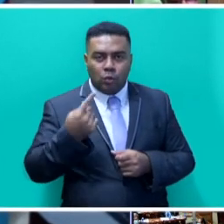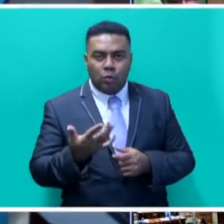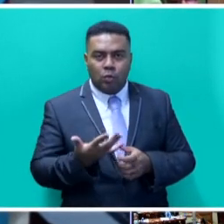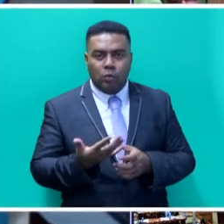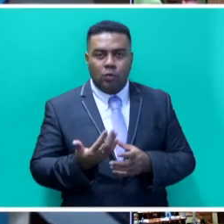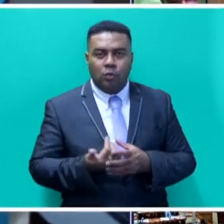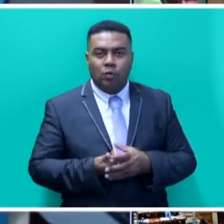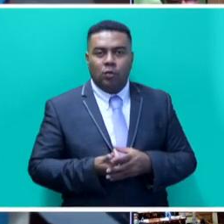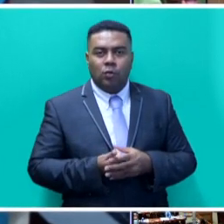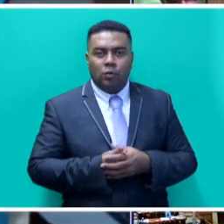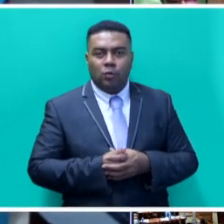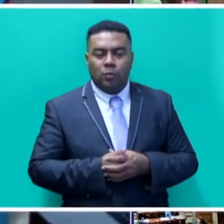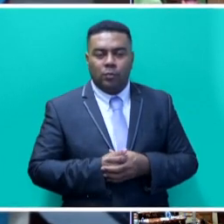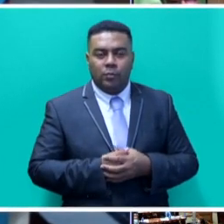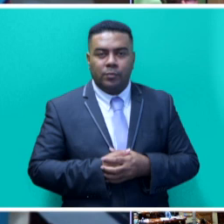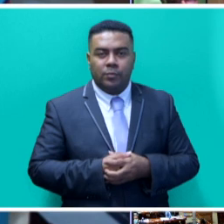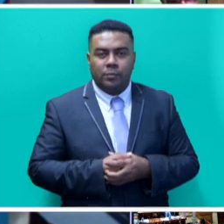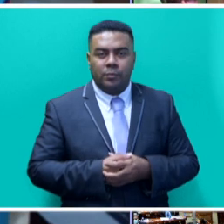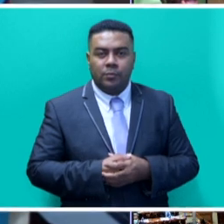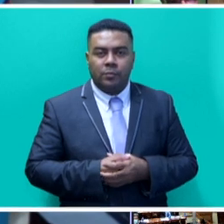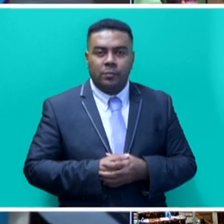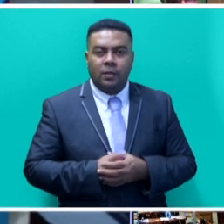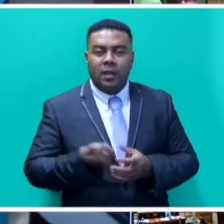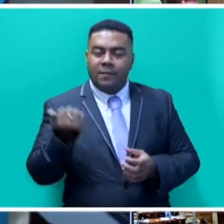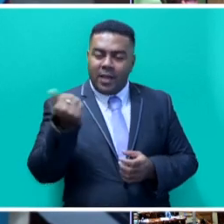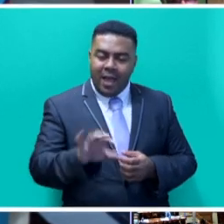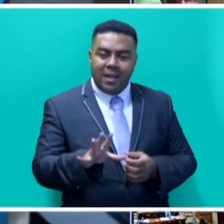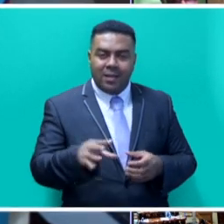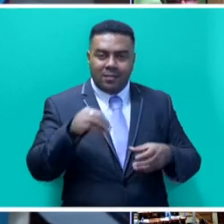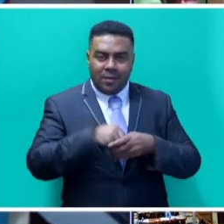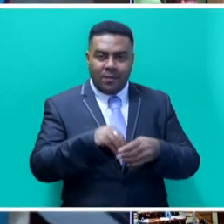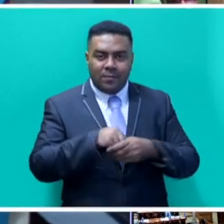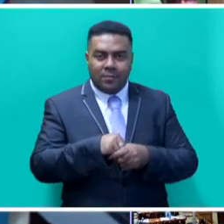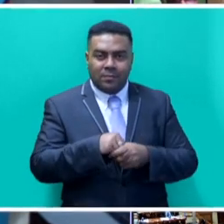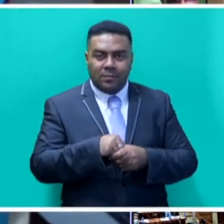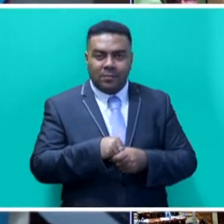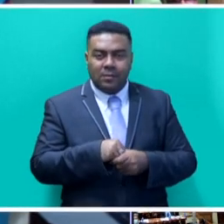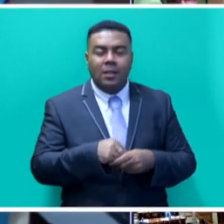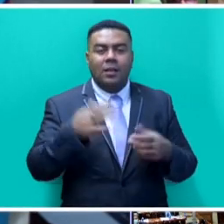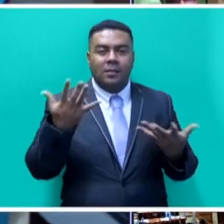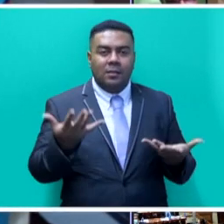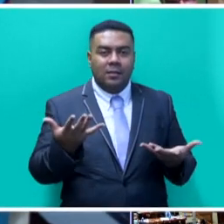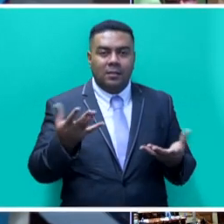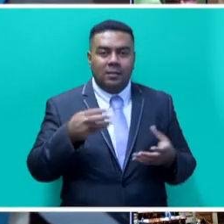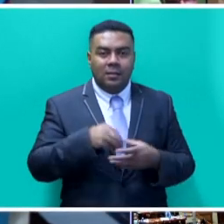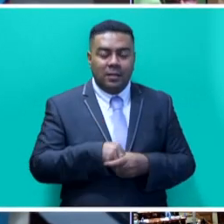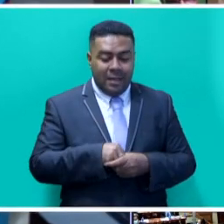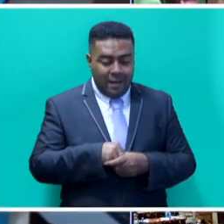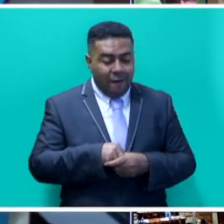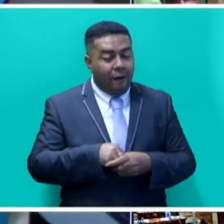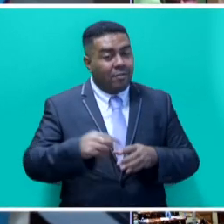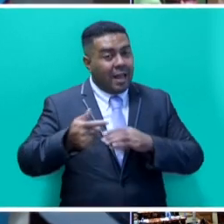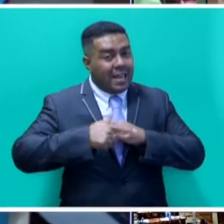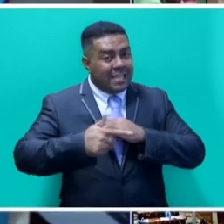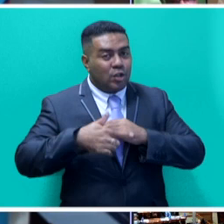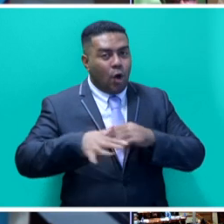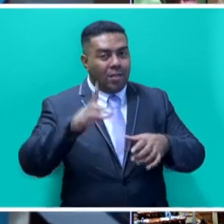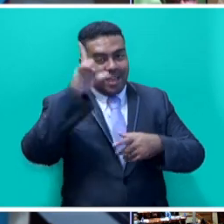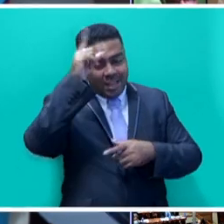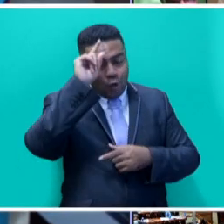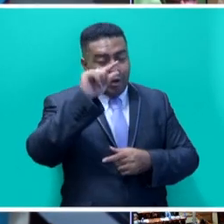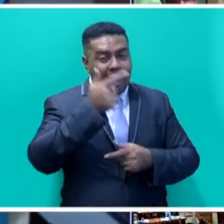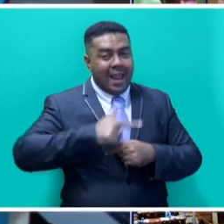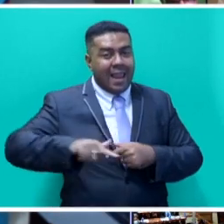terms of leases. If any lessee violates the terms and conditions of their lease on iTaukei land,